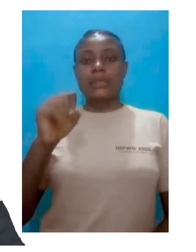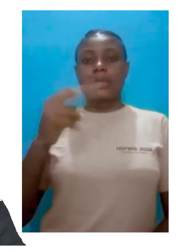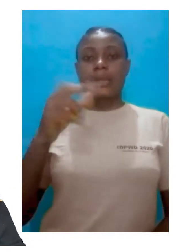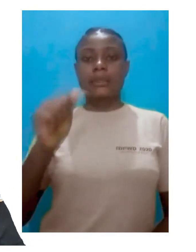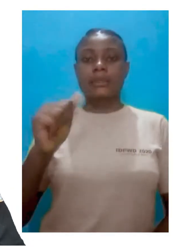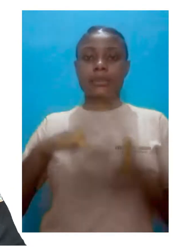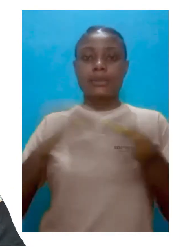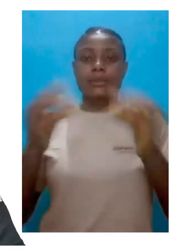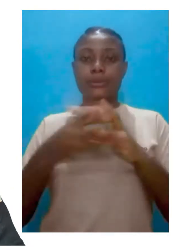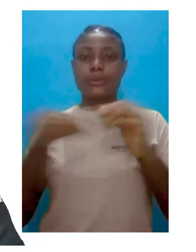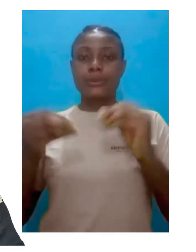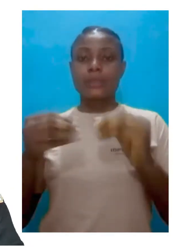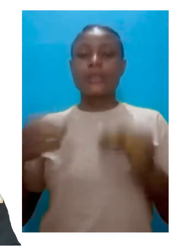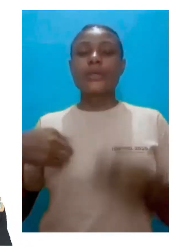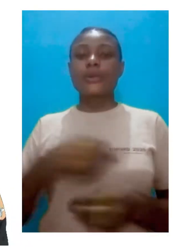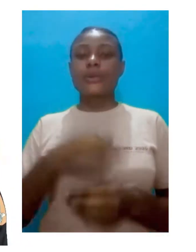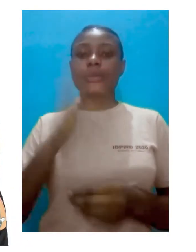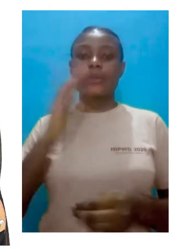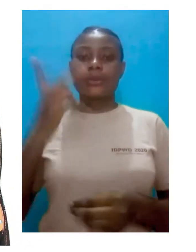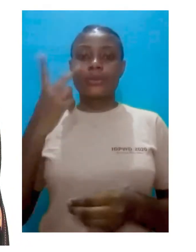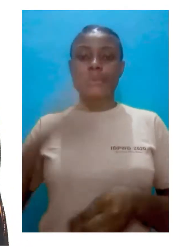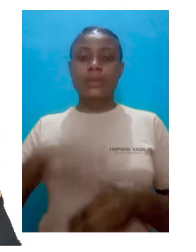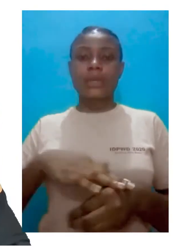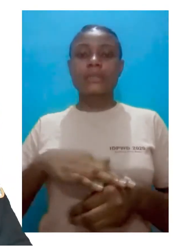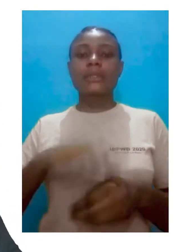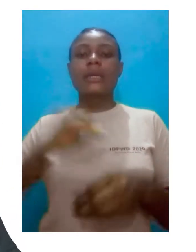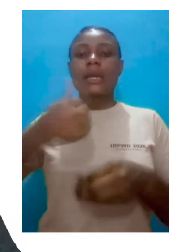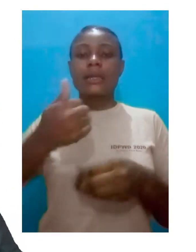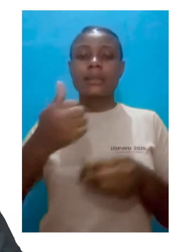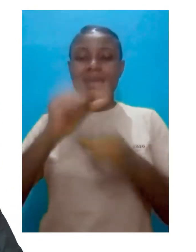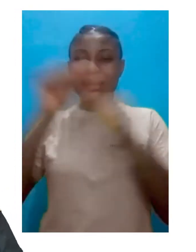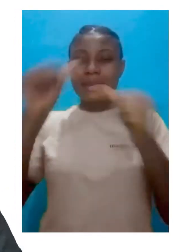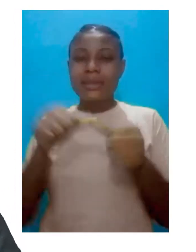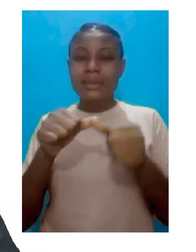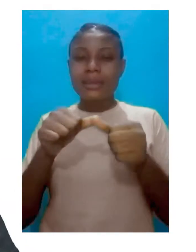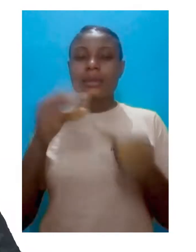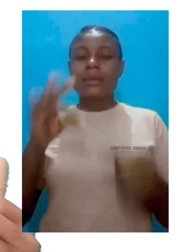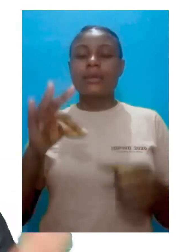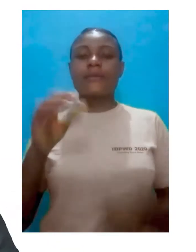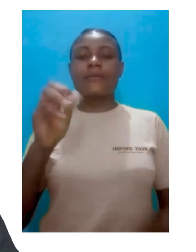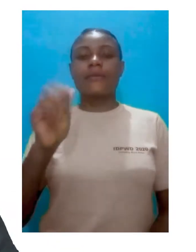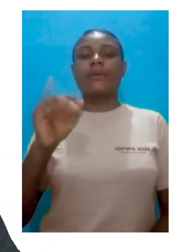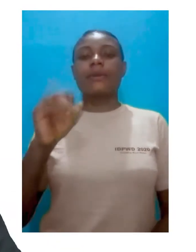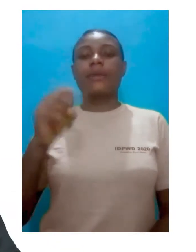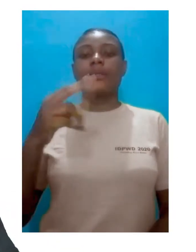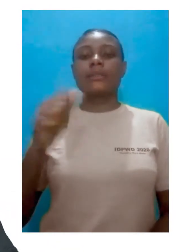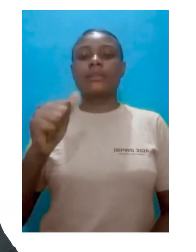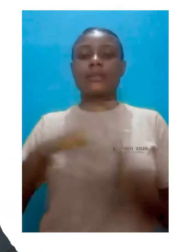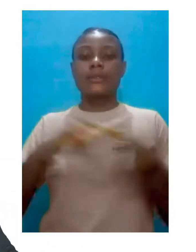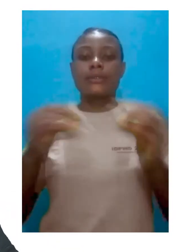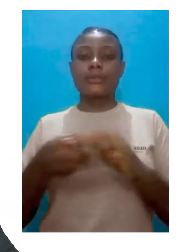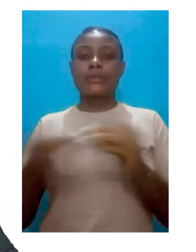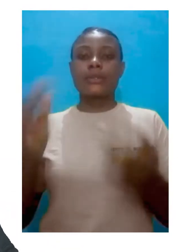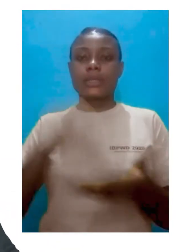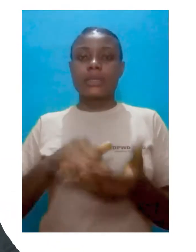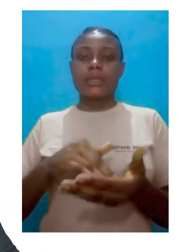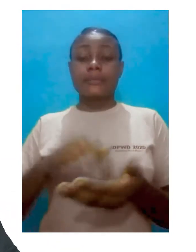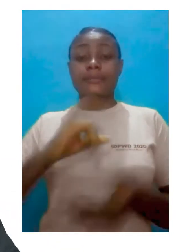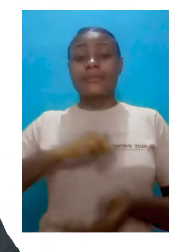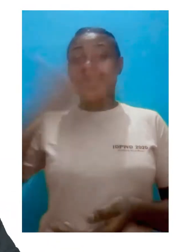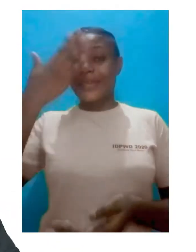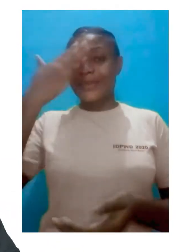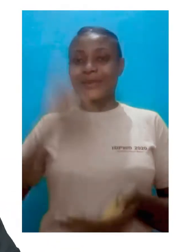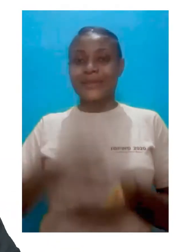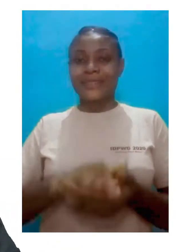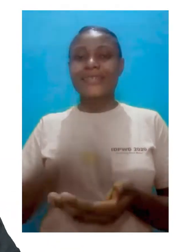the Aisha's story. So we are going to look at another aspect of Aisha's story